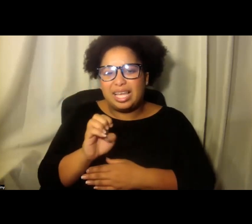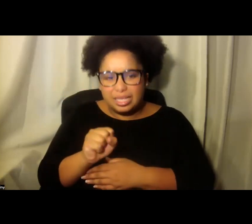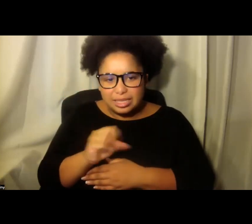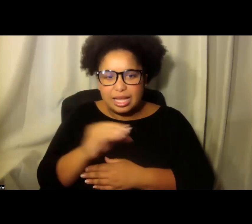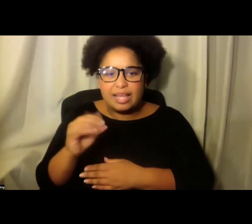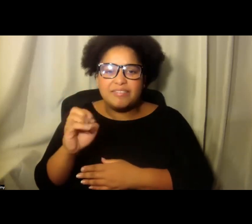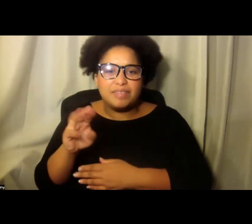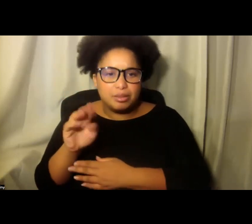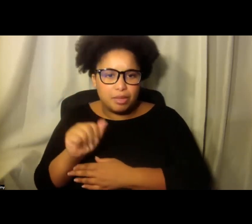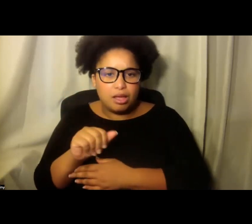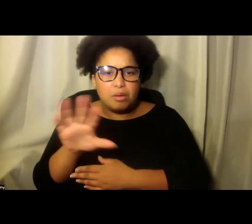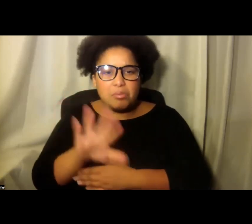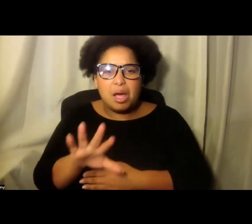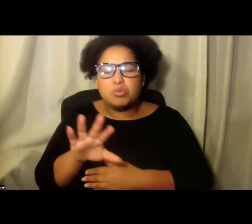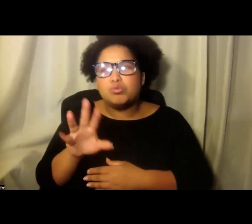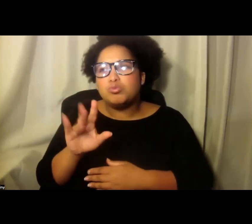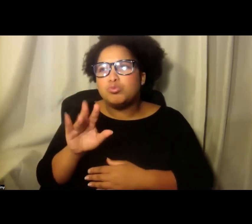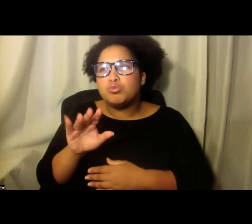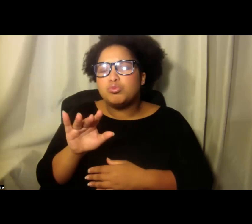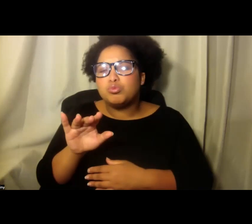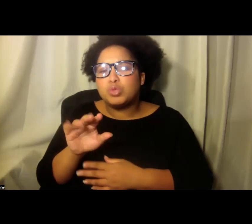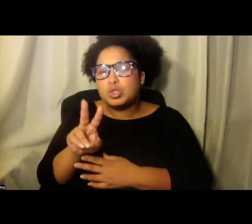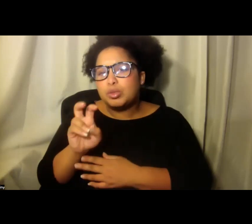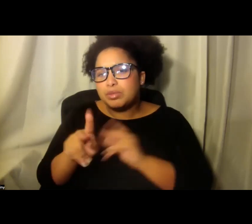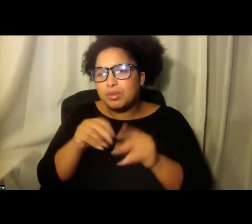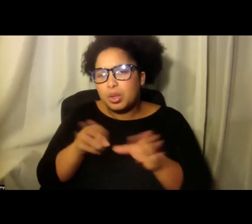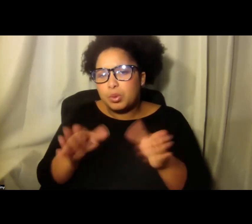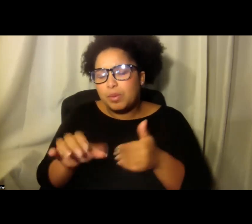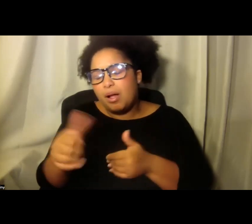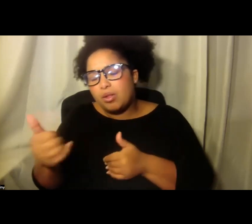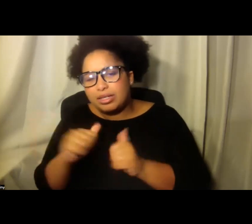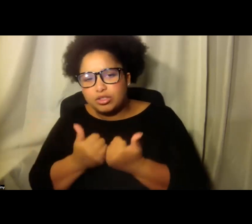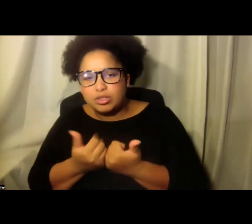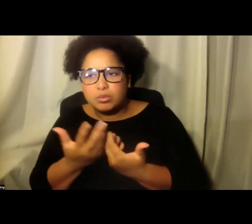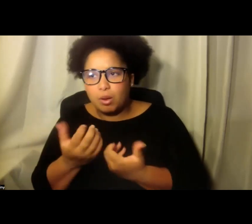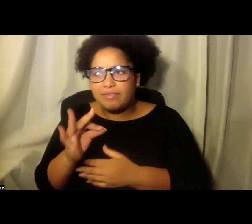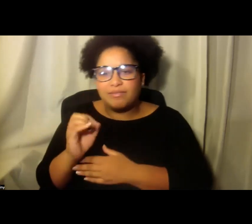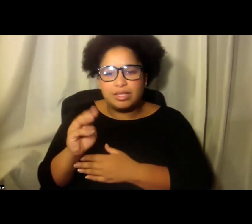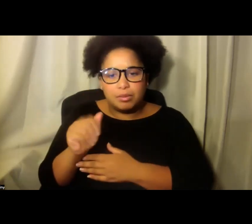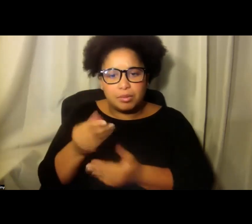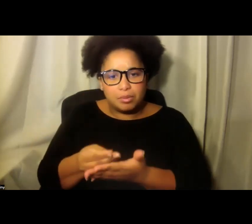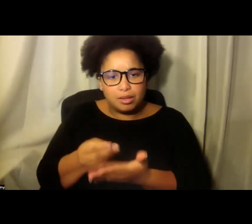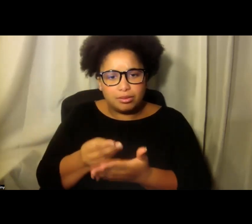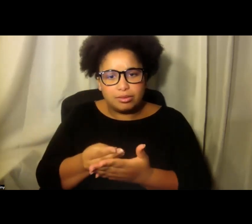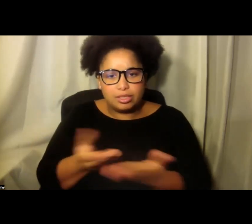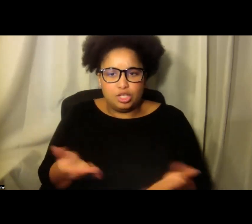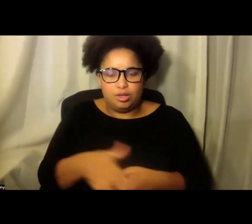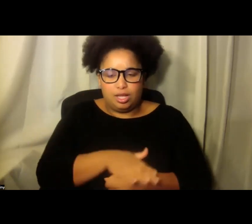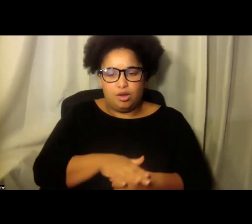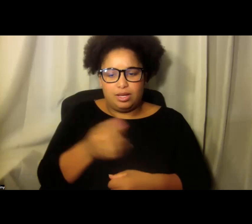room representing other agencies interested in getting FEMA money in Southern